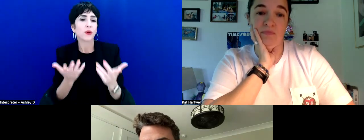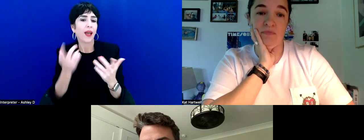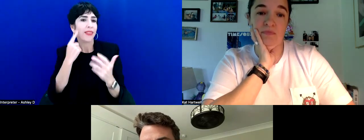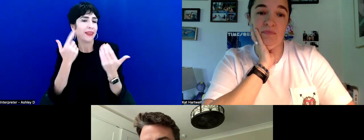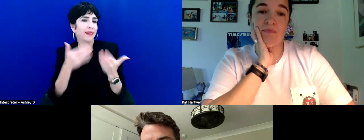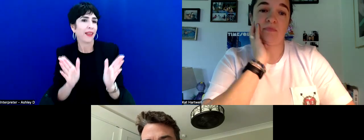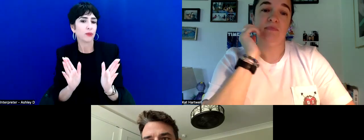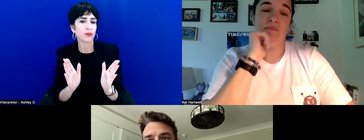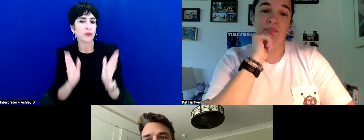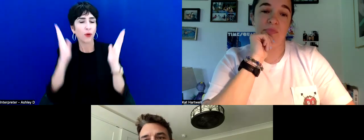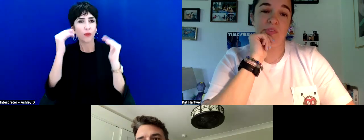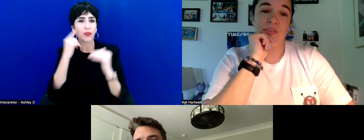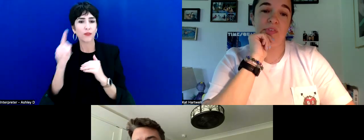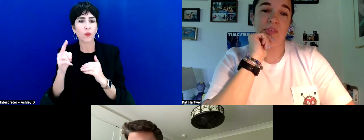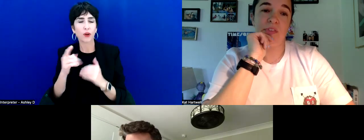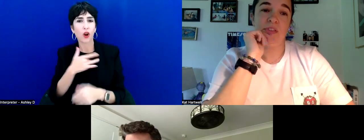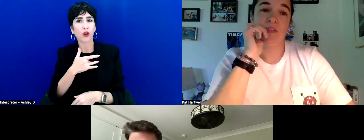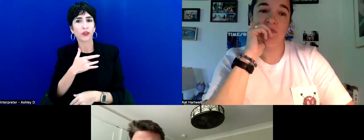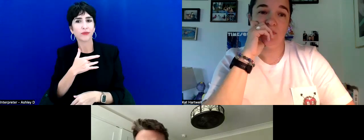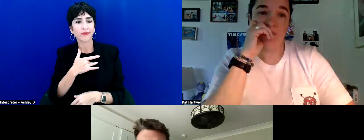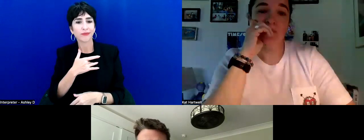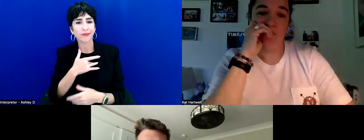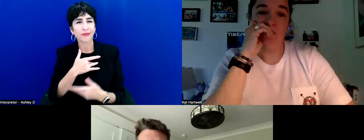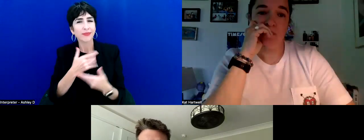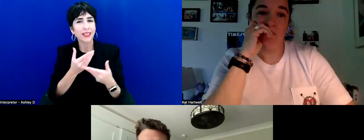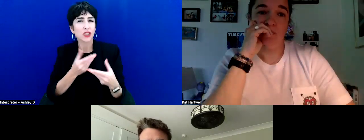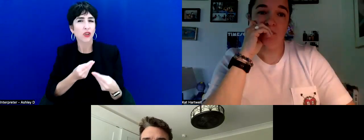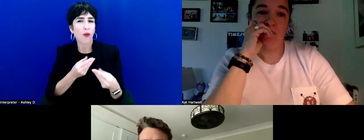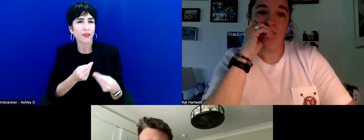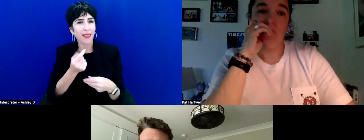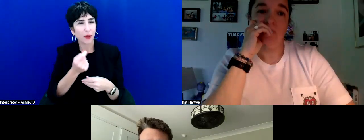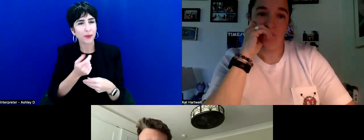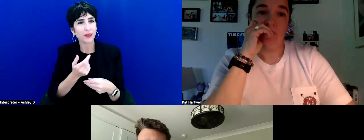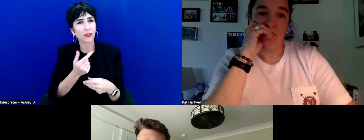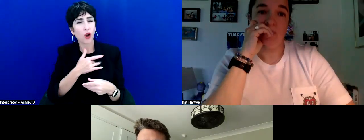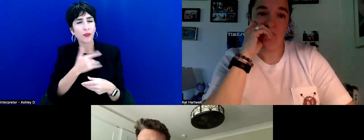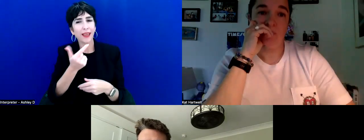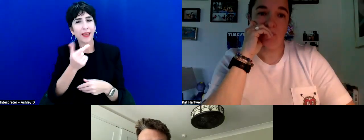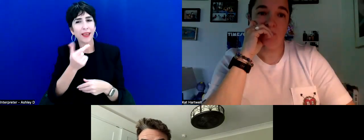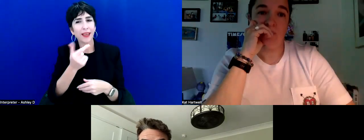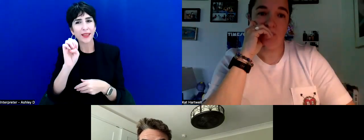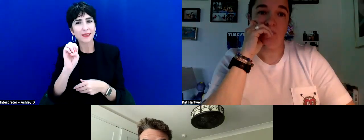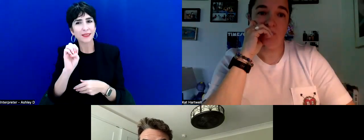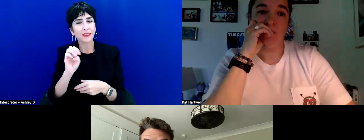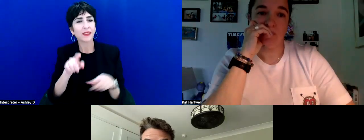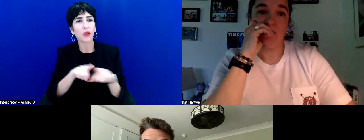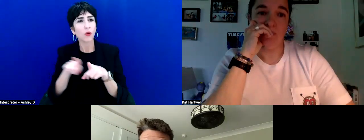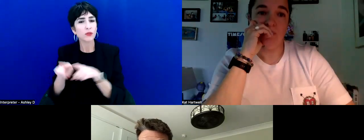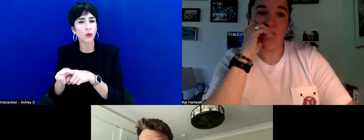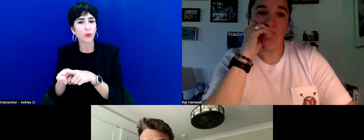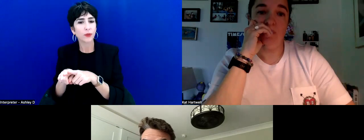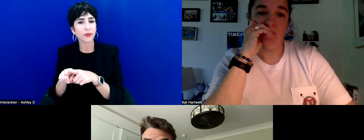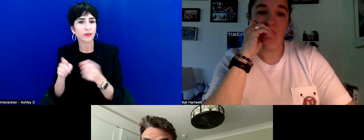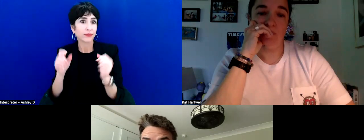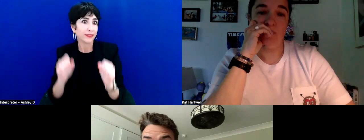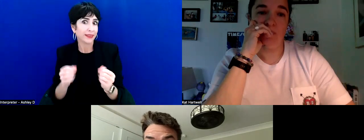allows, hopefully, for a heart that's softened, a heart that has grace, a heart that also